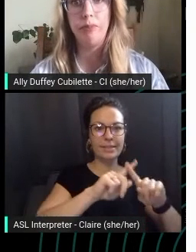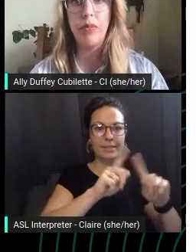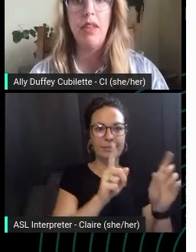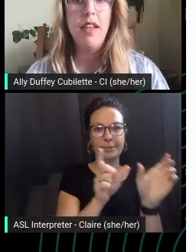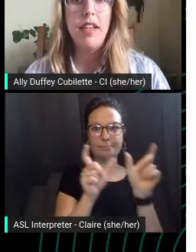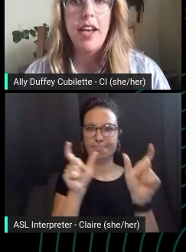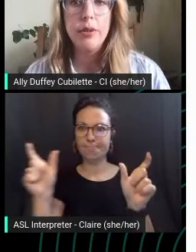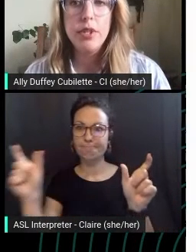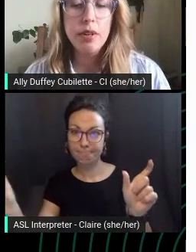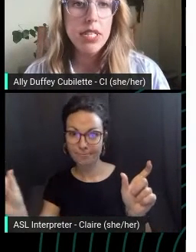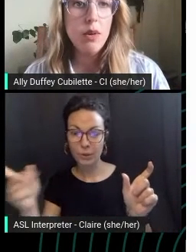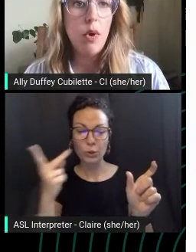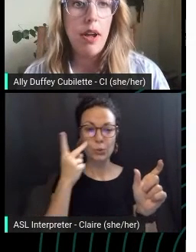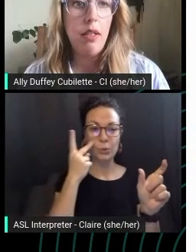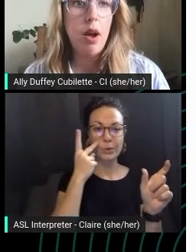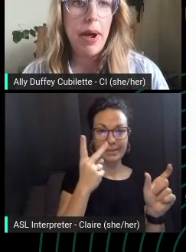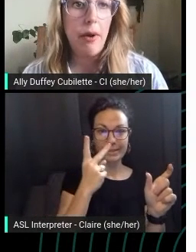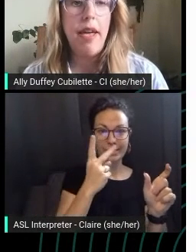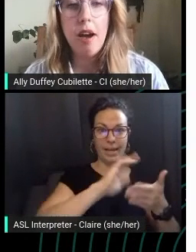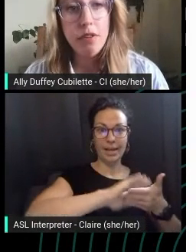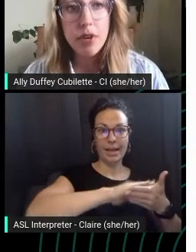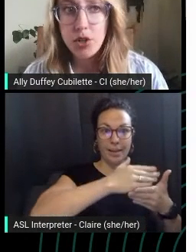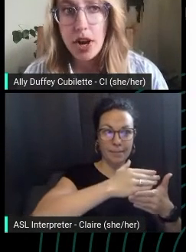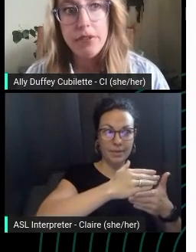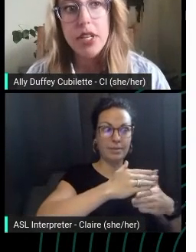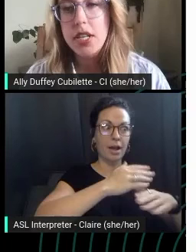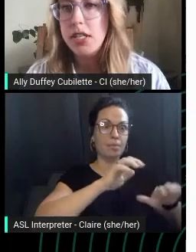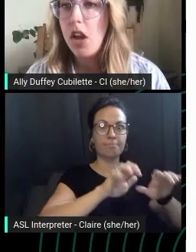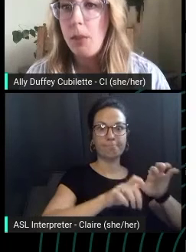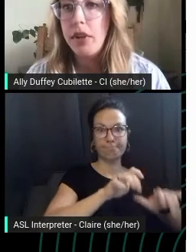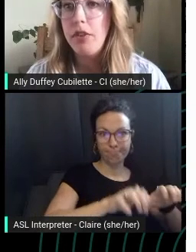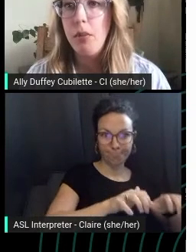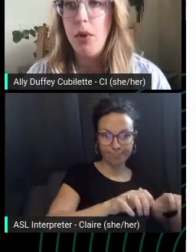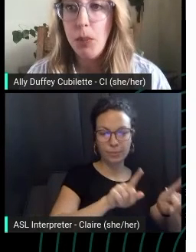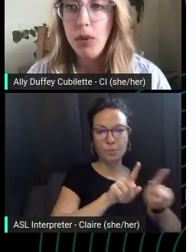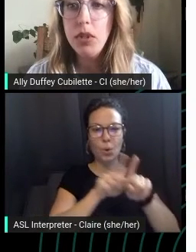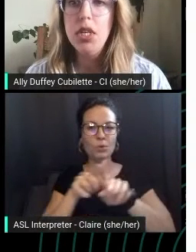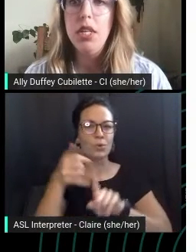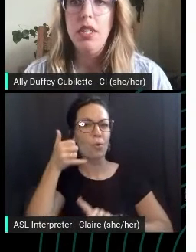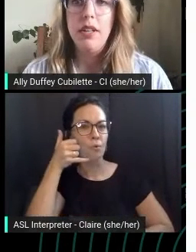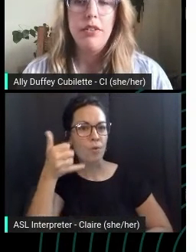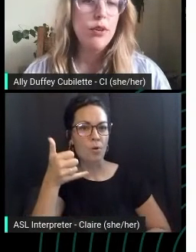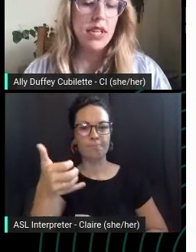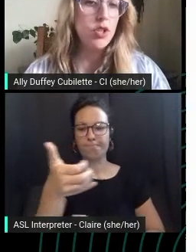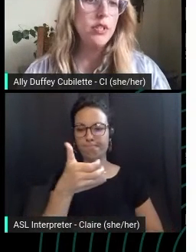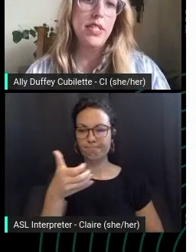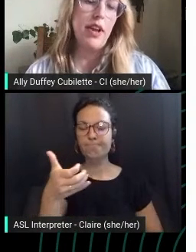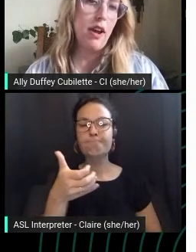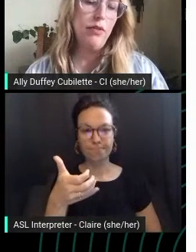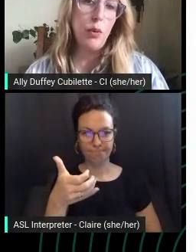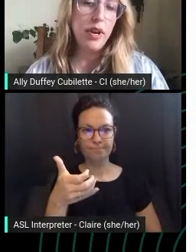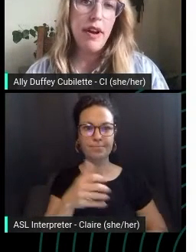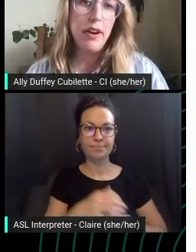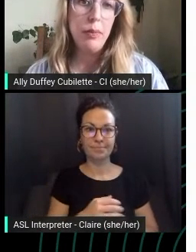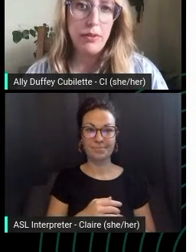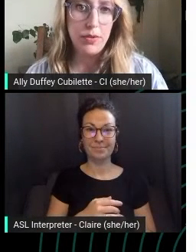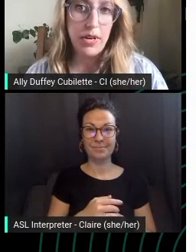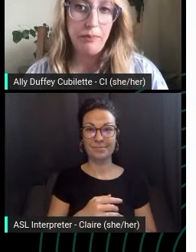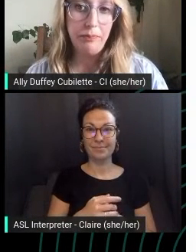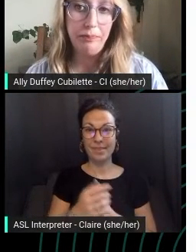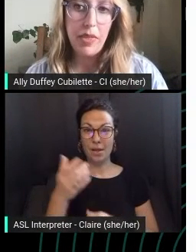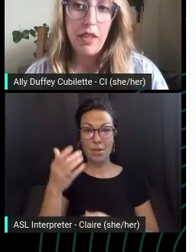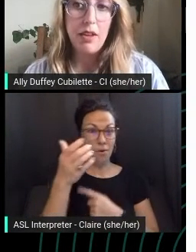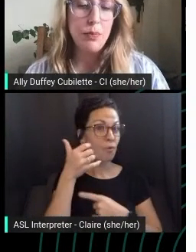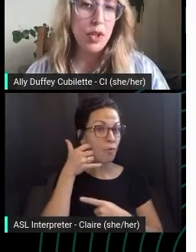mobile. And you'll notice that while about half of our traffic is coming from mobile, those sessions have quite a higher bounce